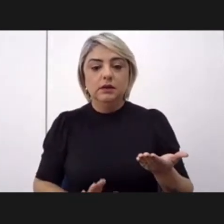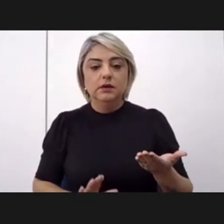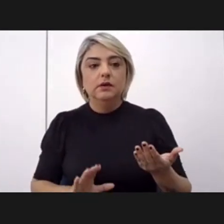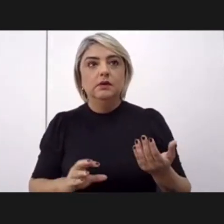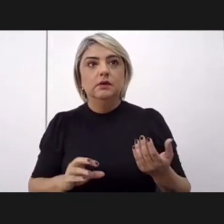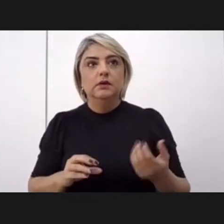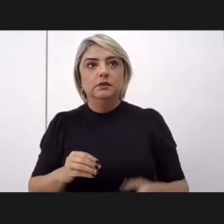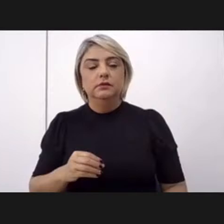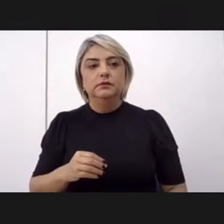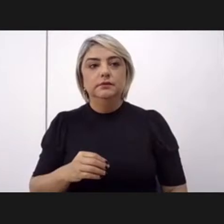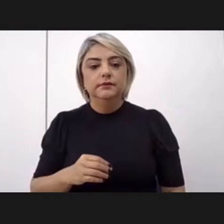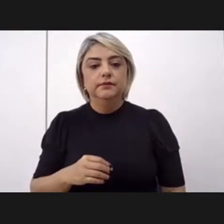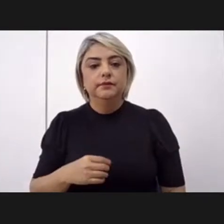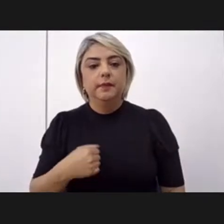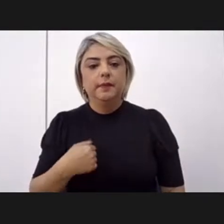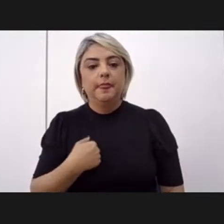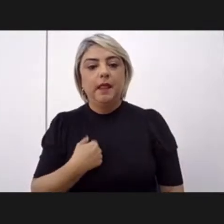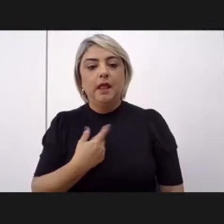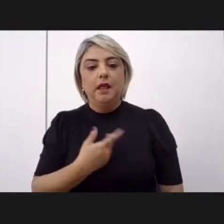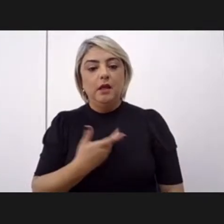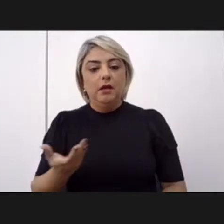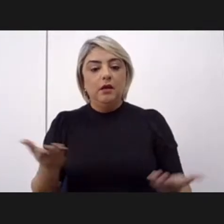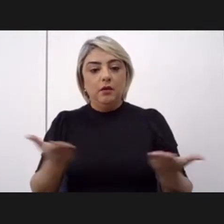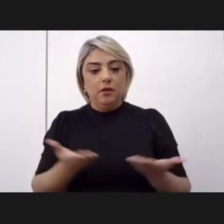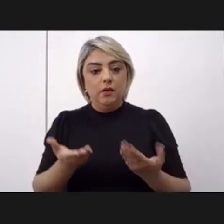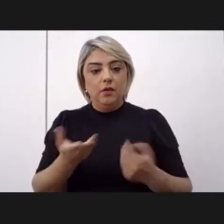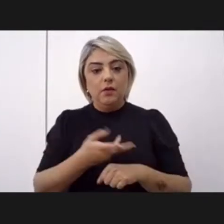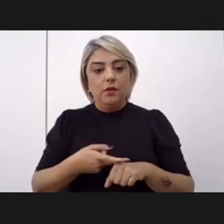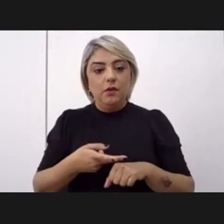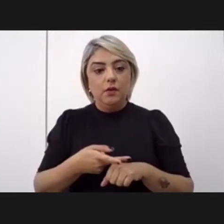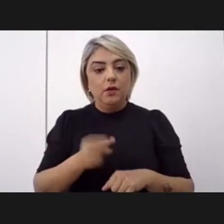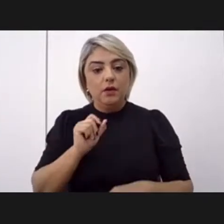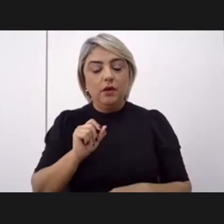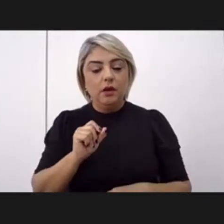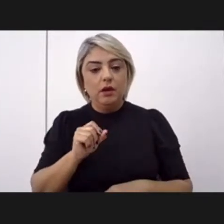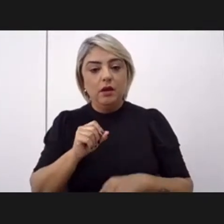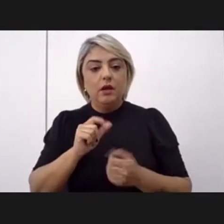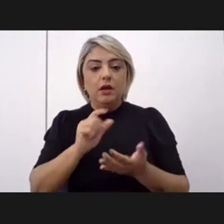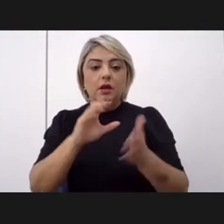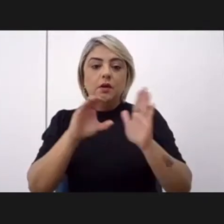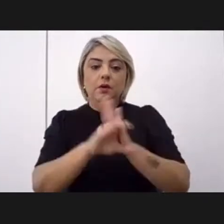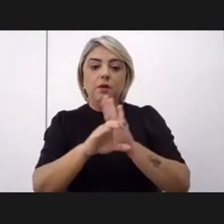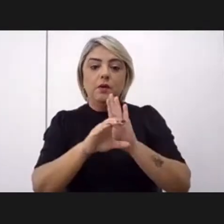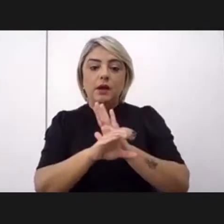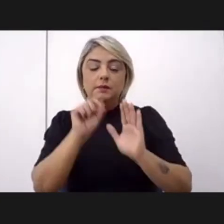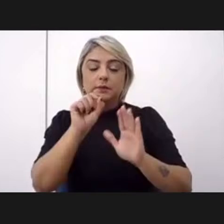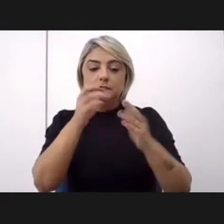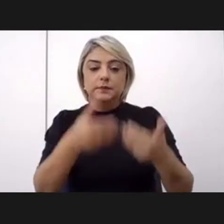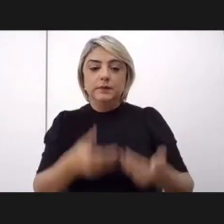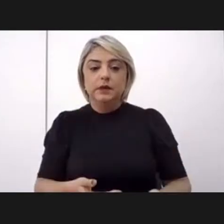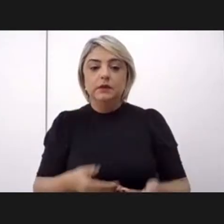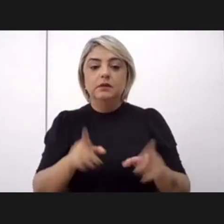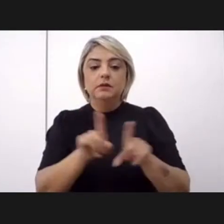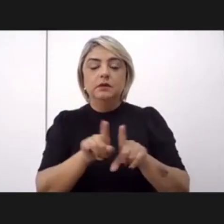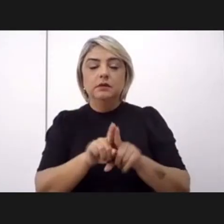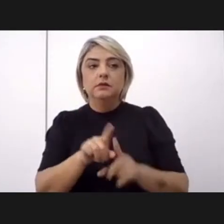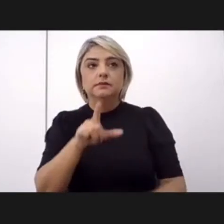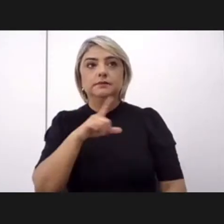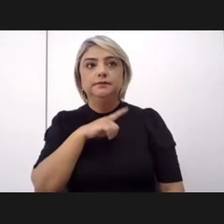her here today. She wrote the chapter on this topic. And we also have